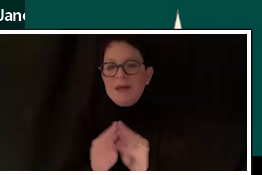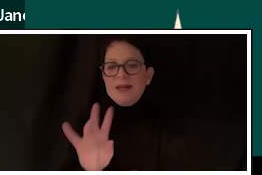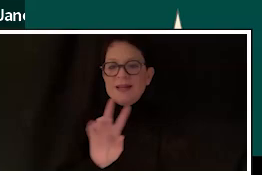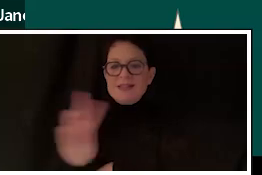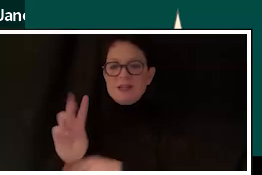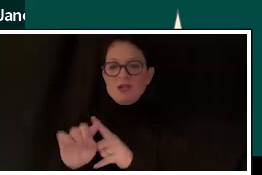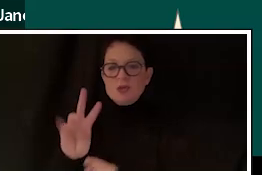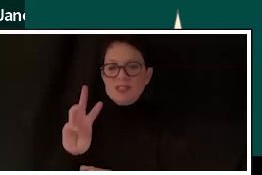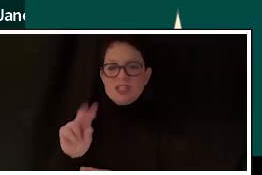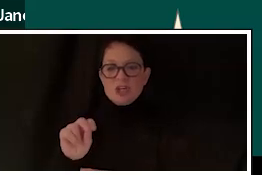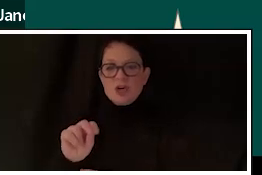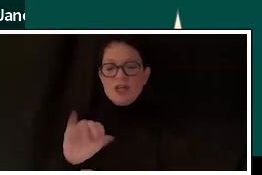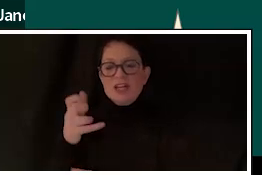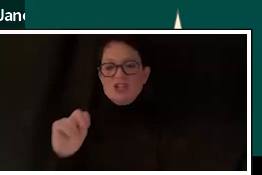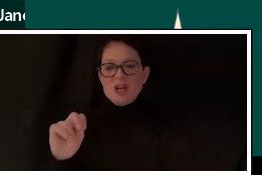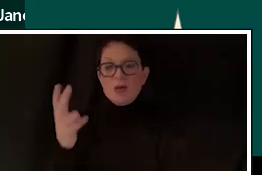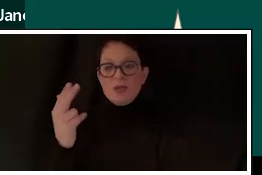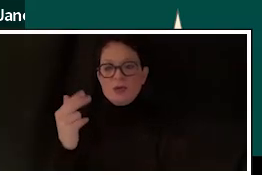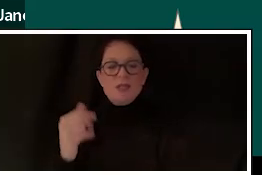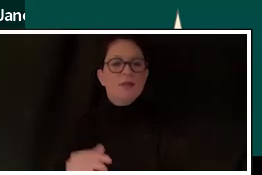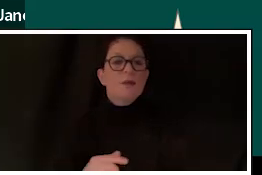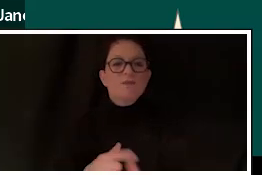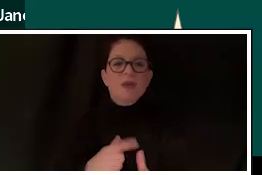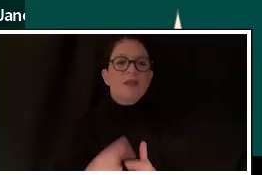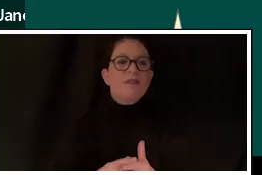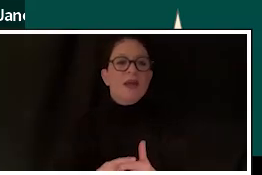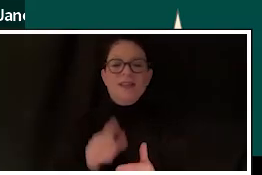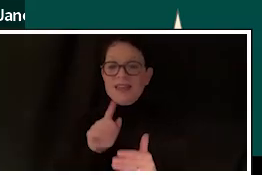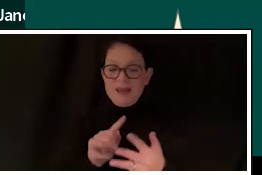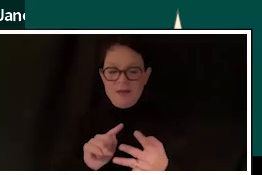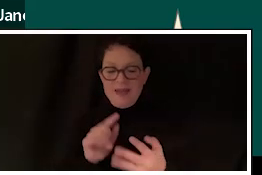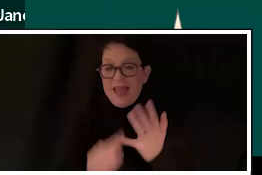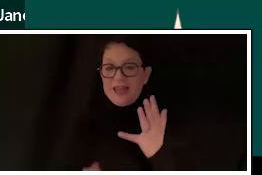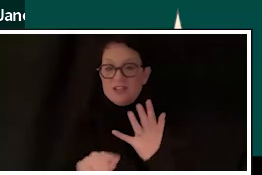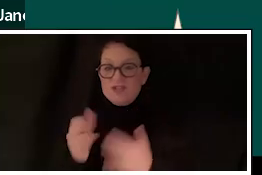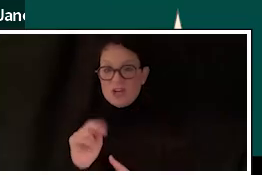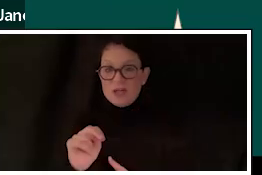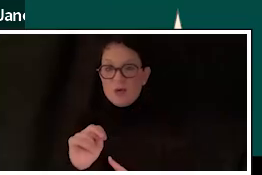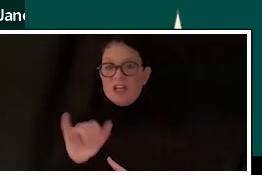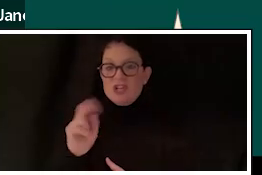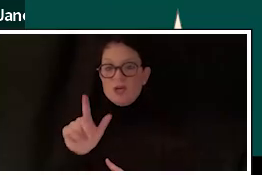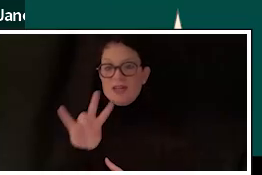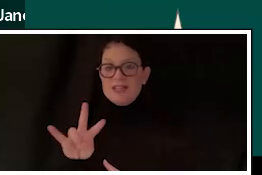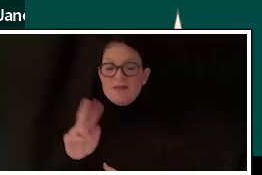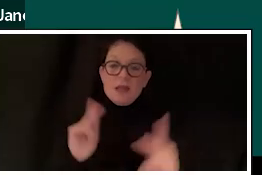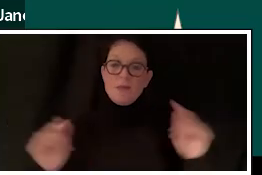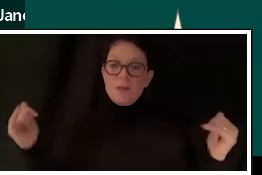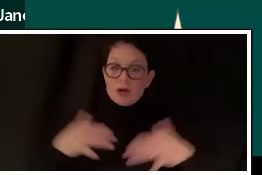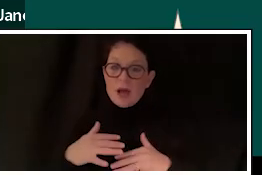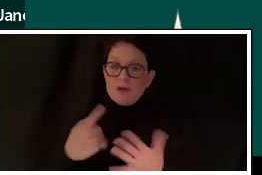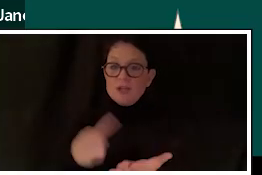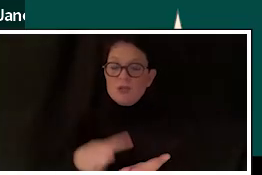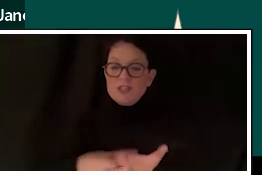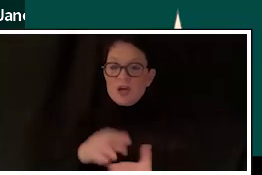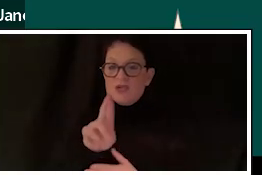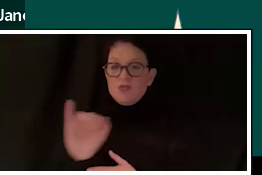to 6:30 on January 13th. Then at the end of January, on the 27th, we have guests coming to speak with us about